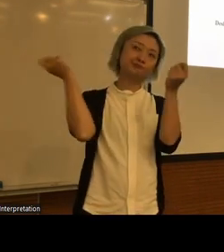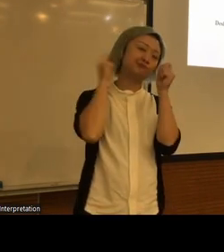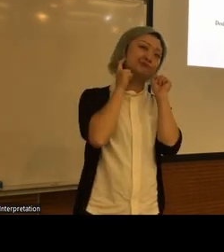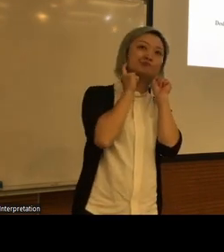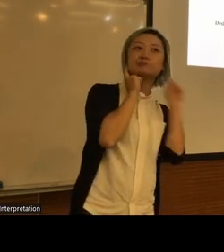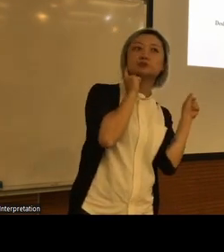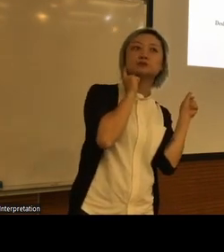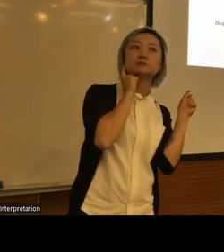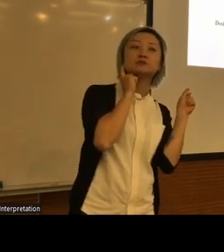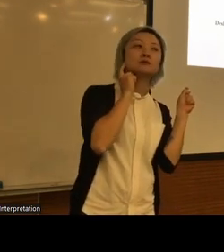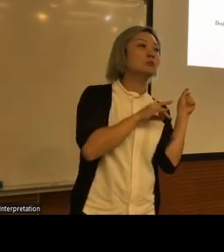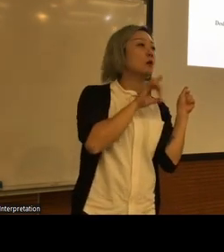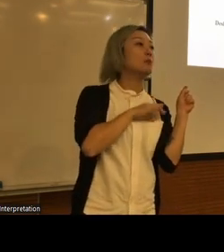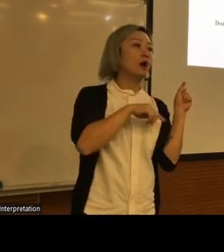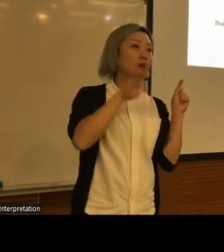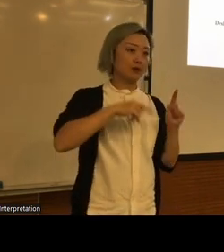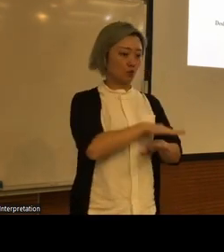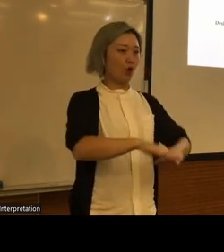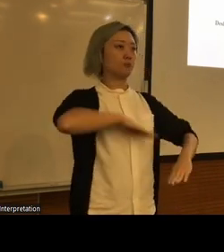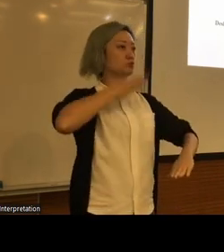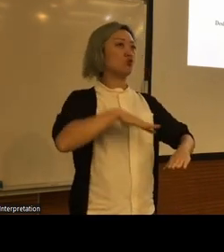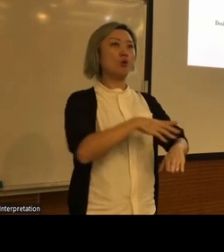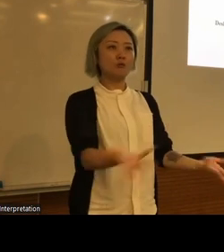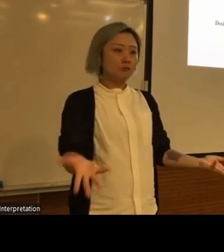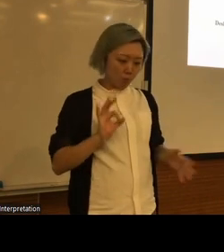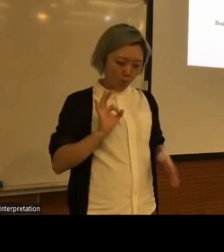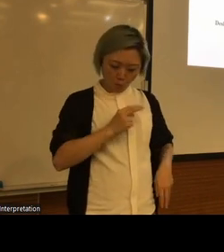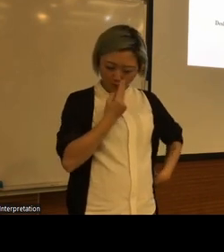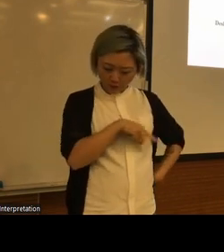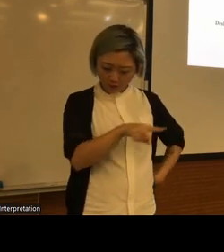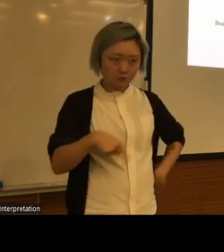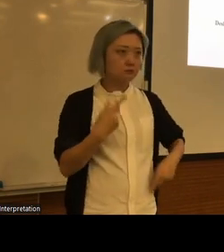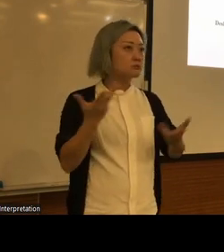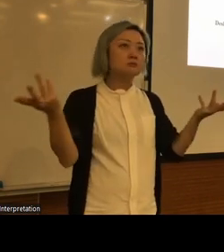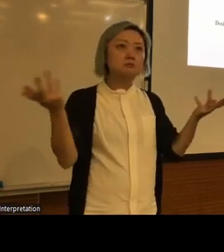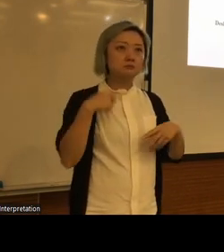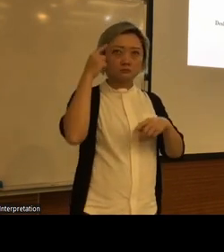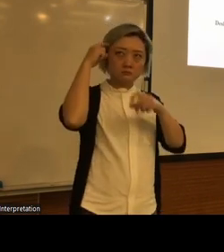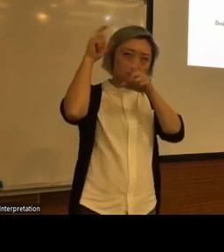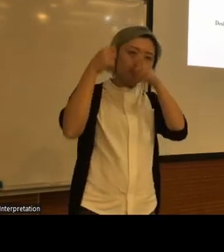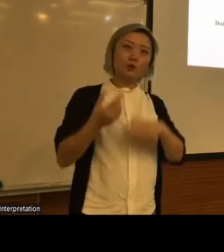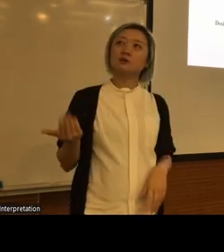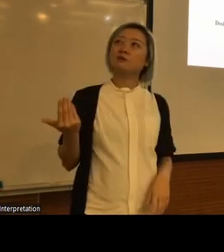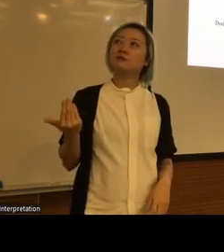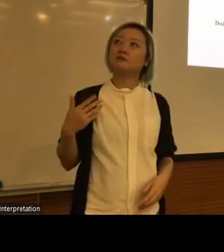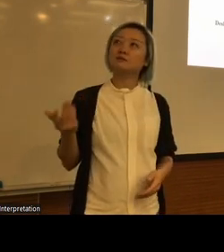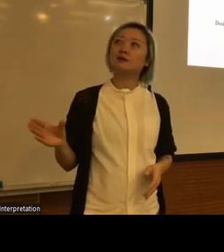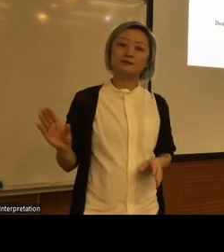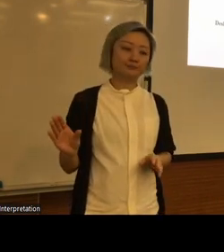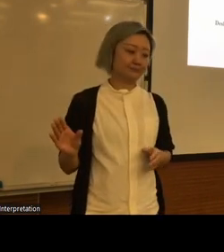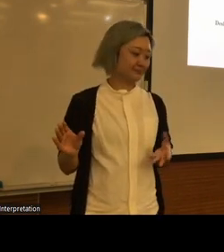is where you forget, and this is when you think you have not heard, or you say, okay, come in, but then you have to